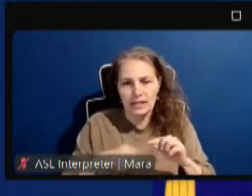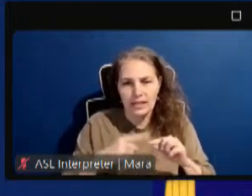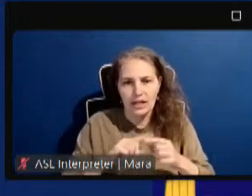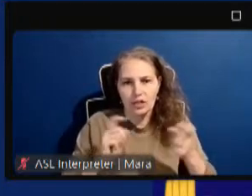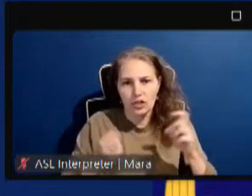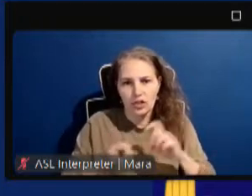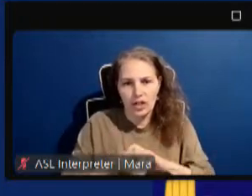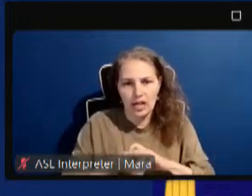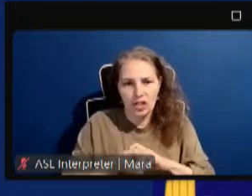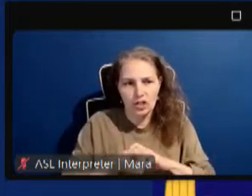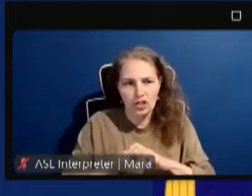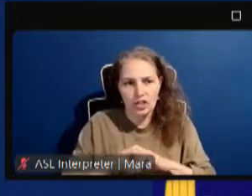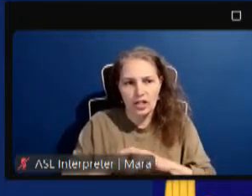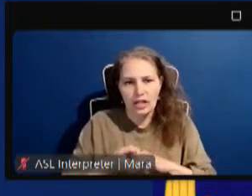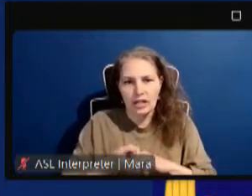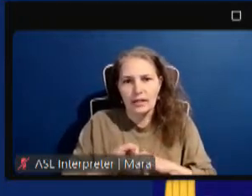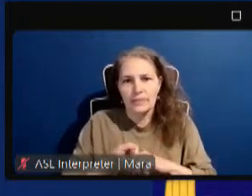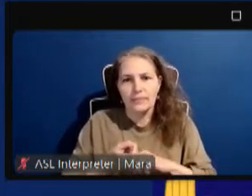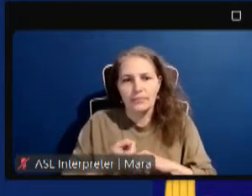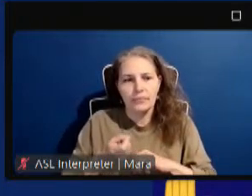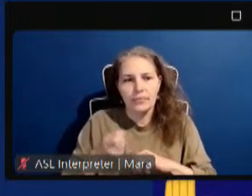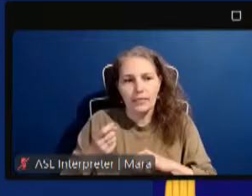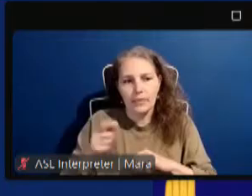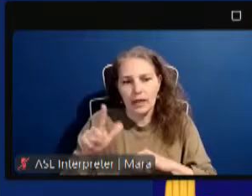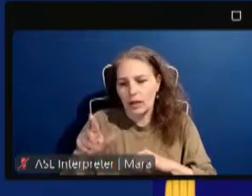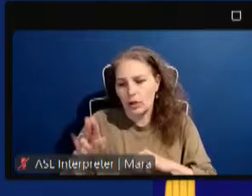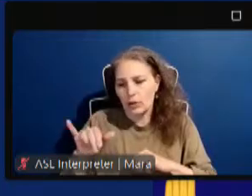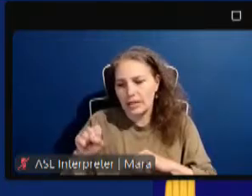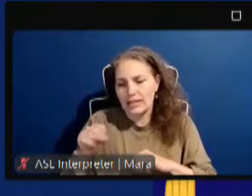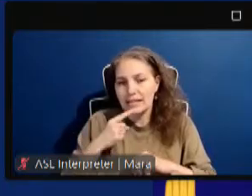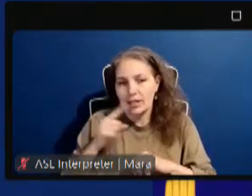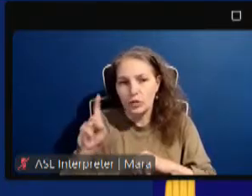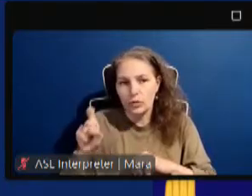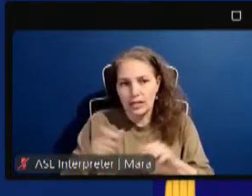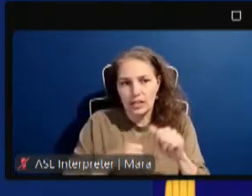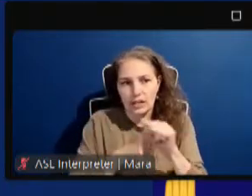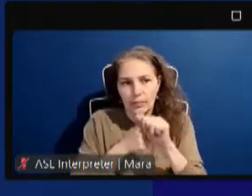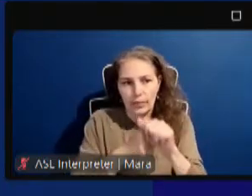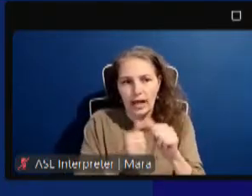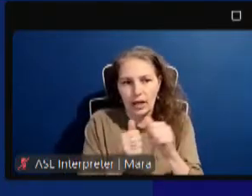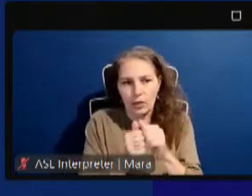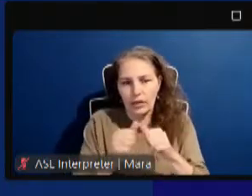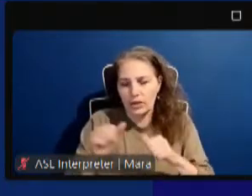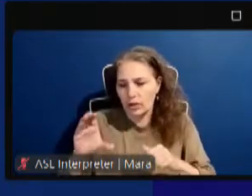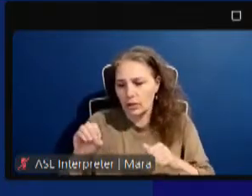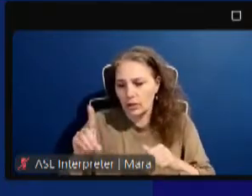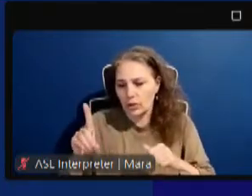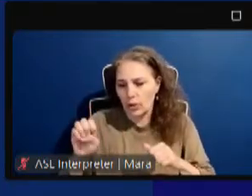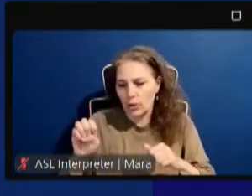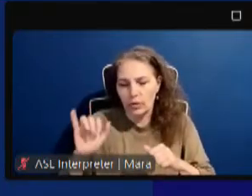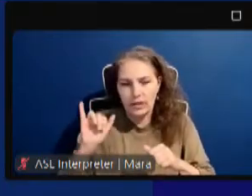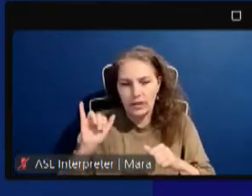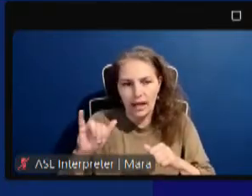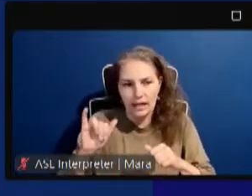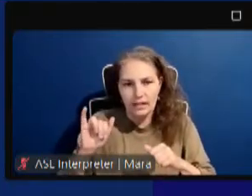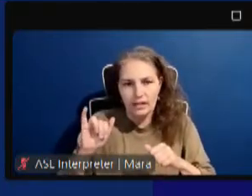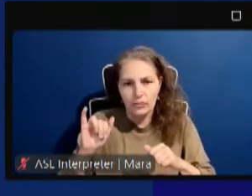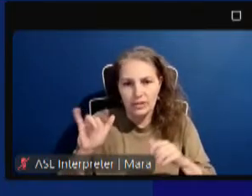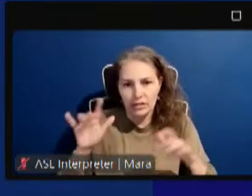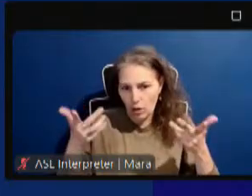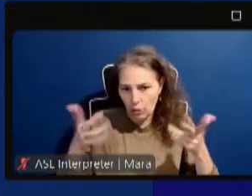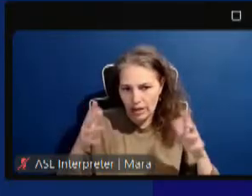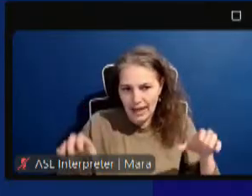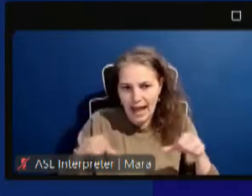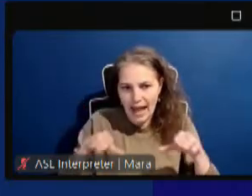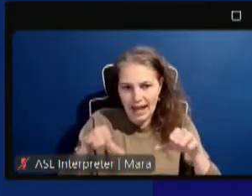I was just going to add that you have to comply with the code that was active